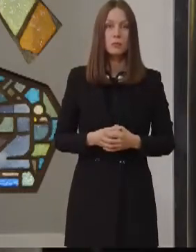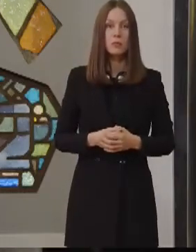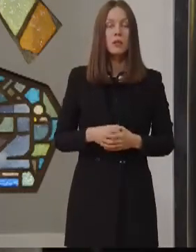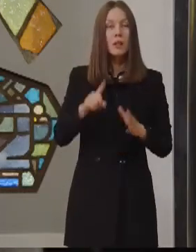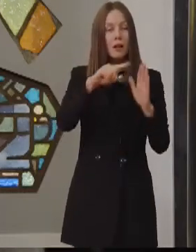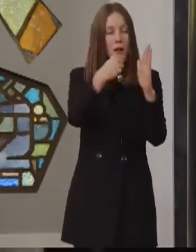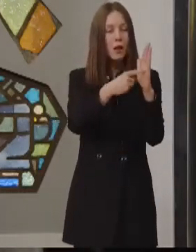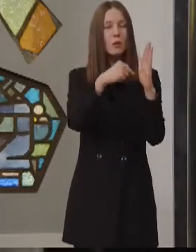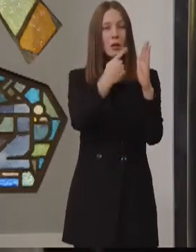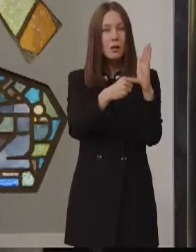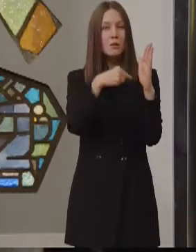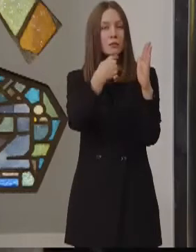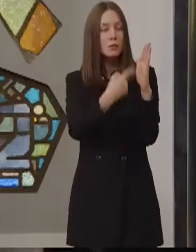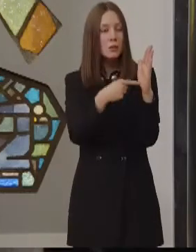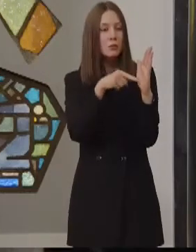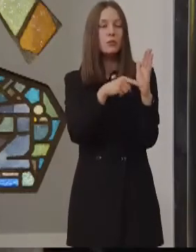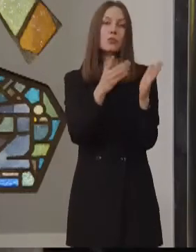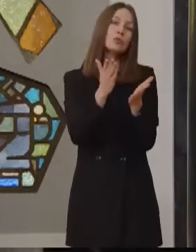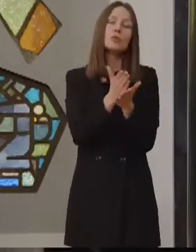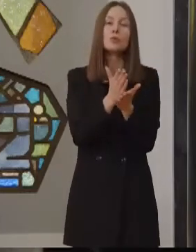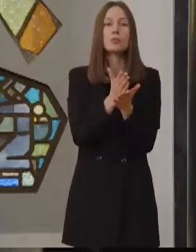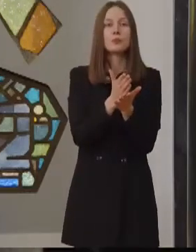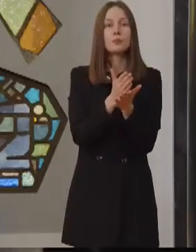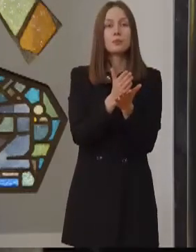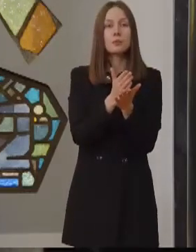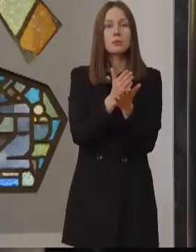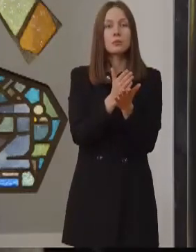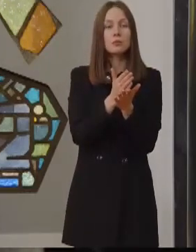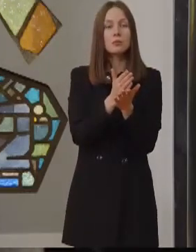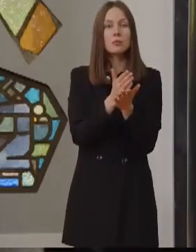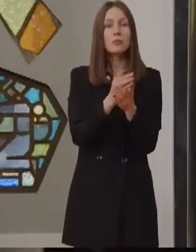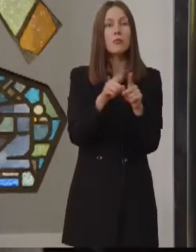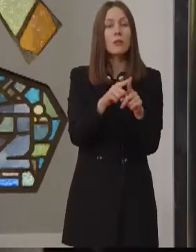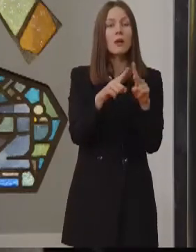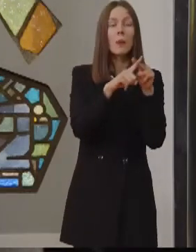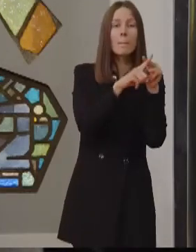as well. So we have to look at